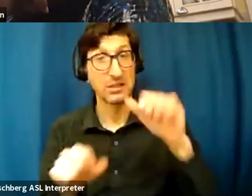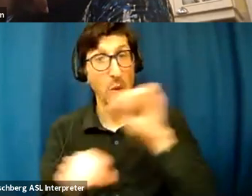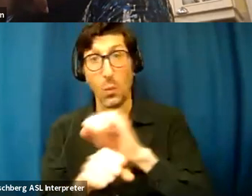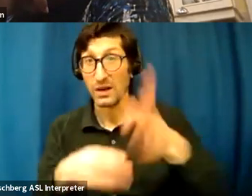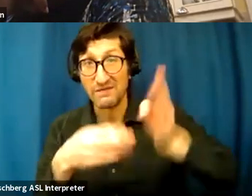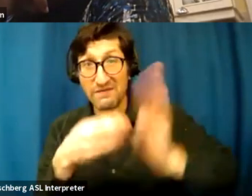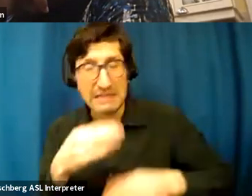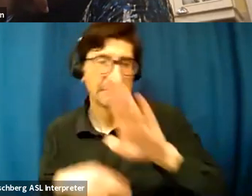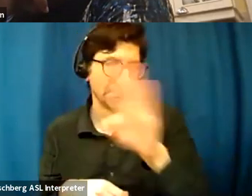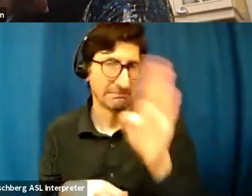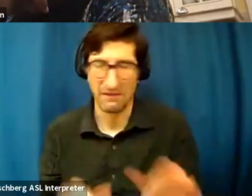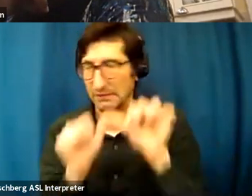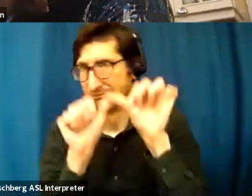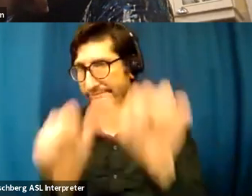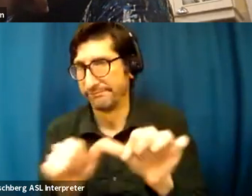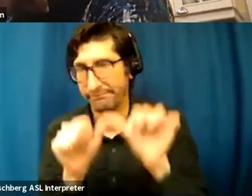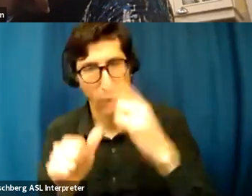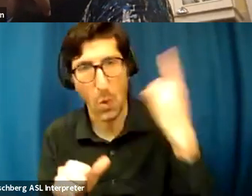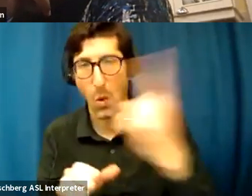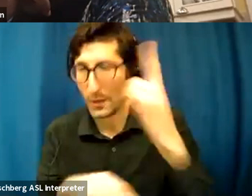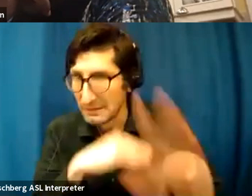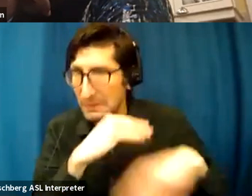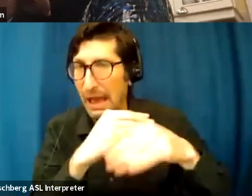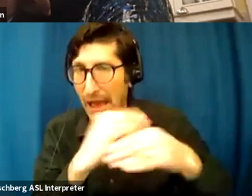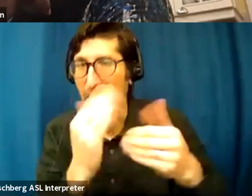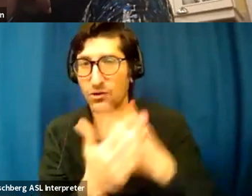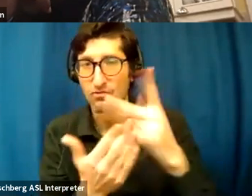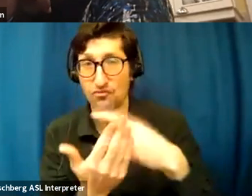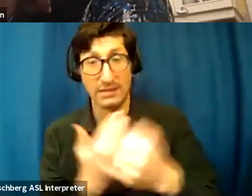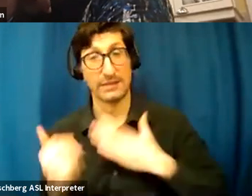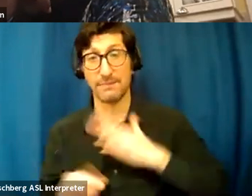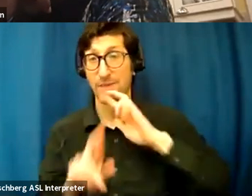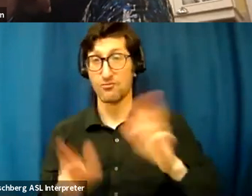and expanding. And that concludes my report.